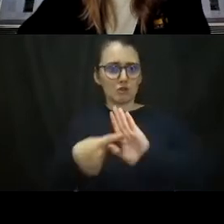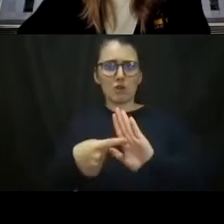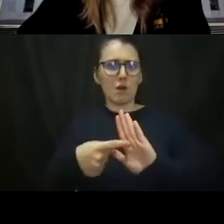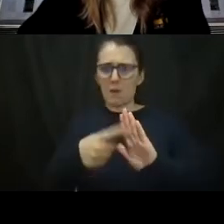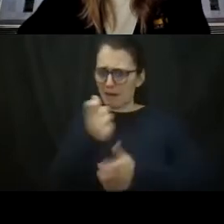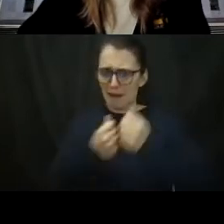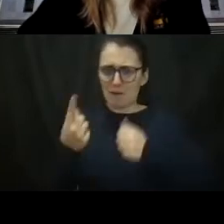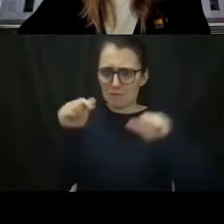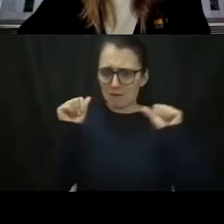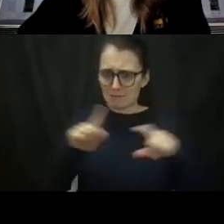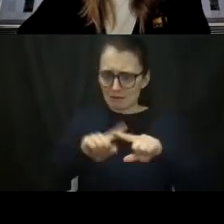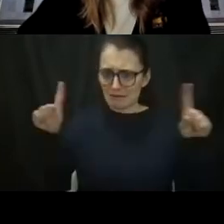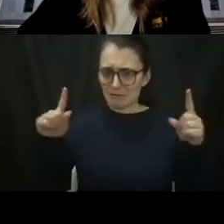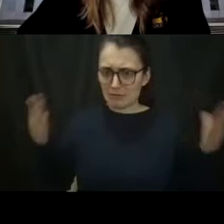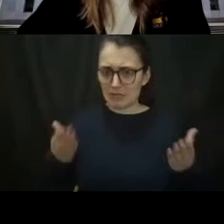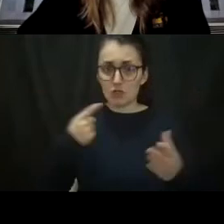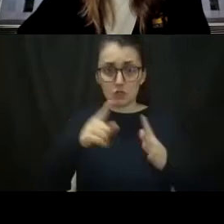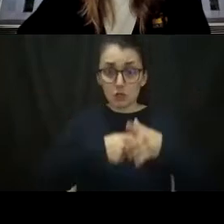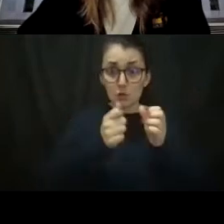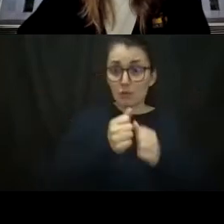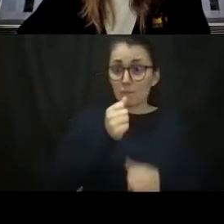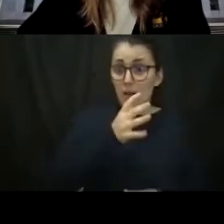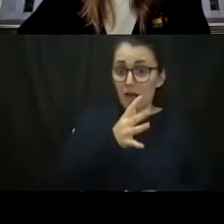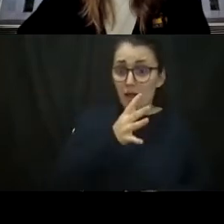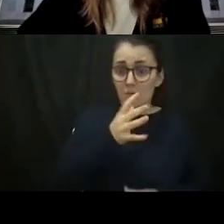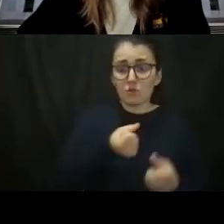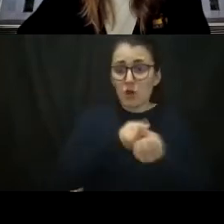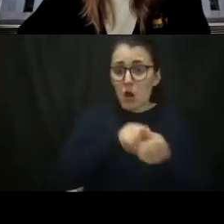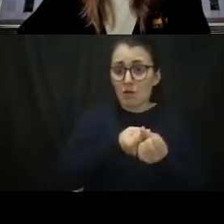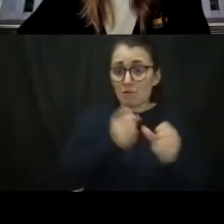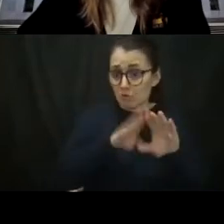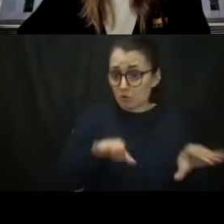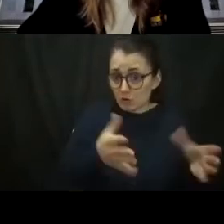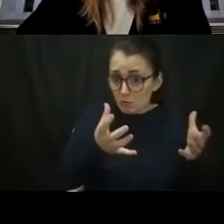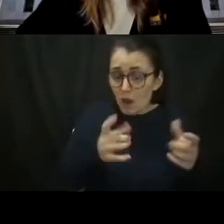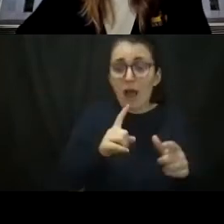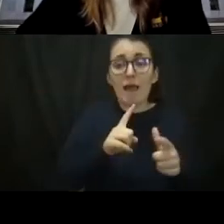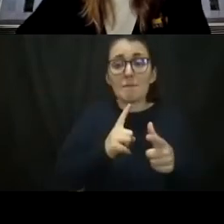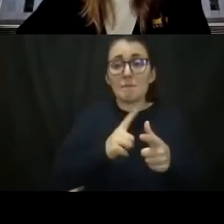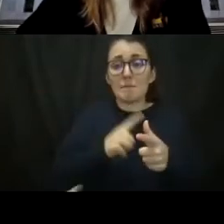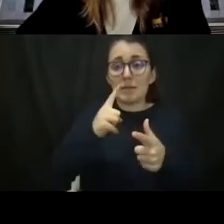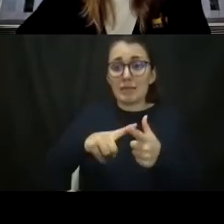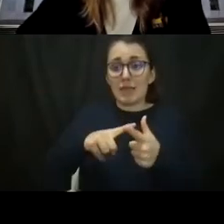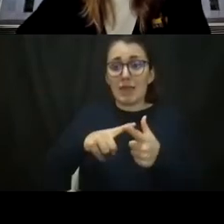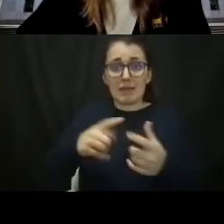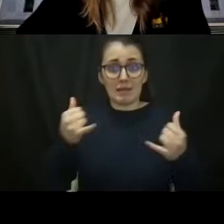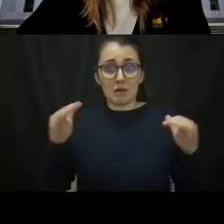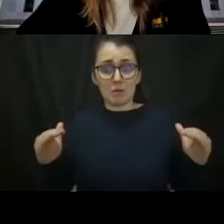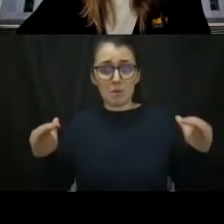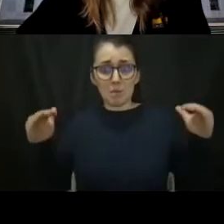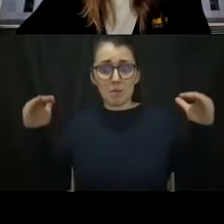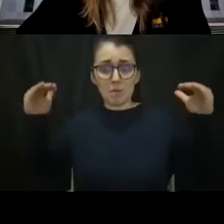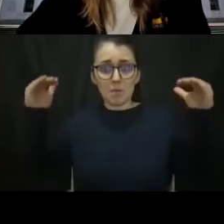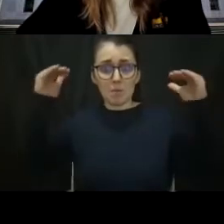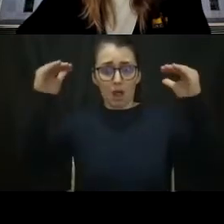government. You know, she started off as a mother who just wanted to advocate for her child, and she eventually held the highest office of government here